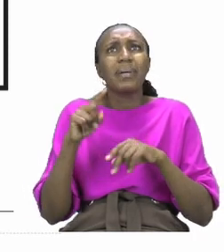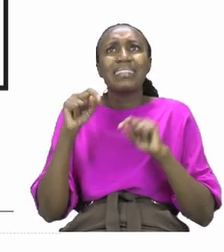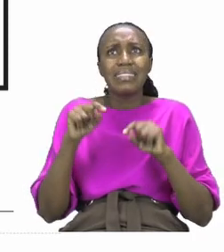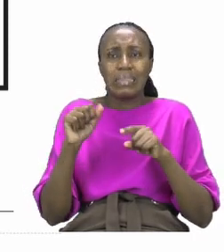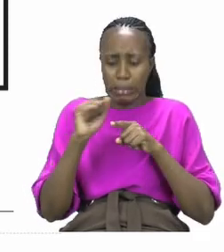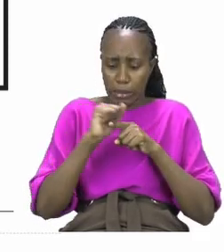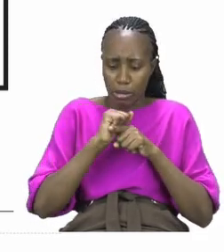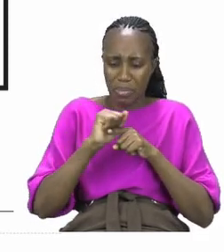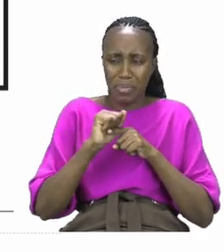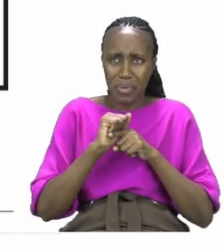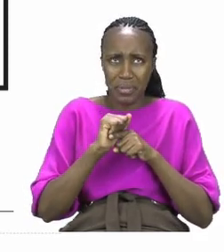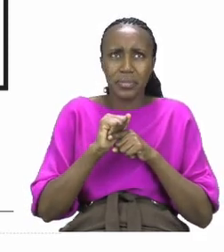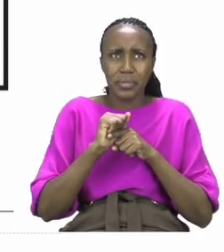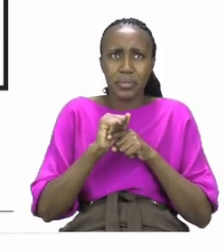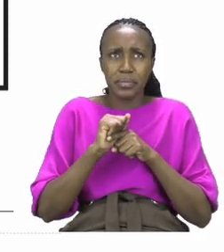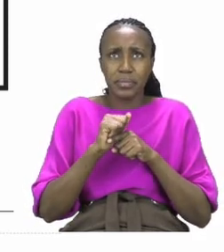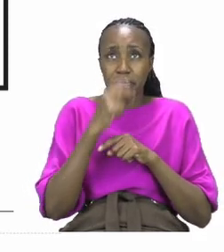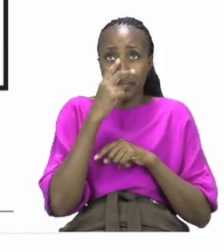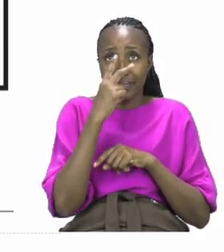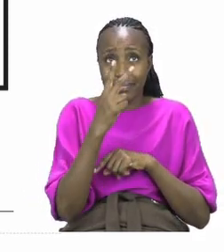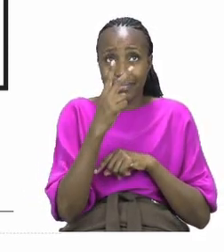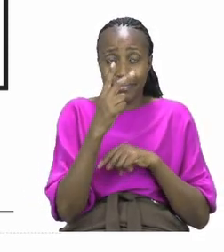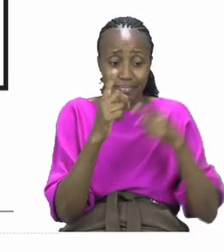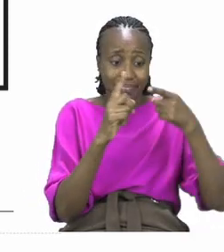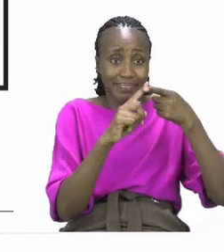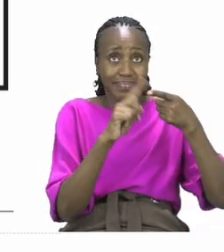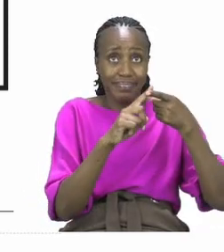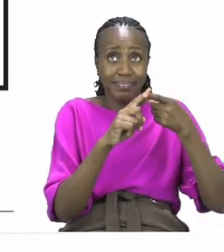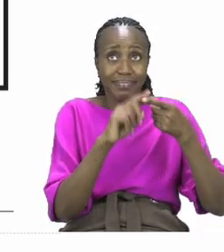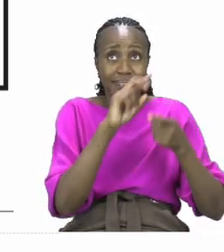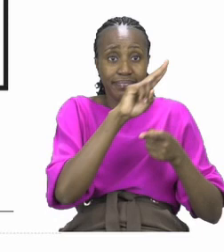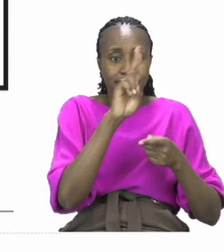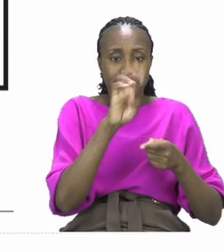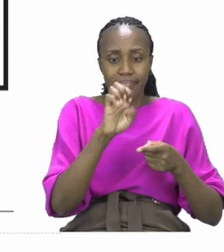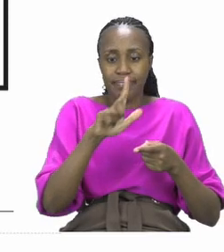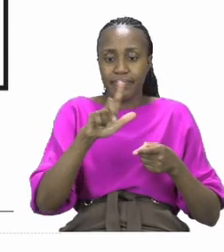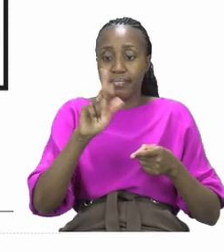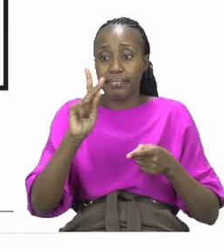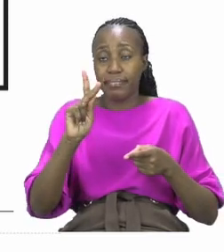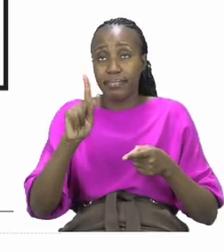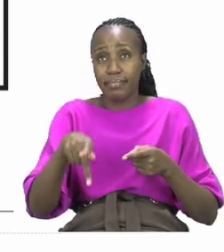them. Today's words are help,